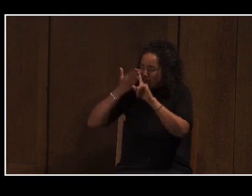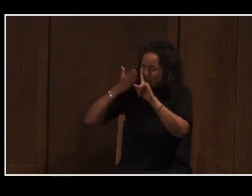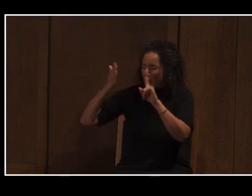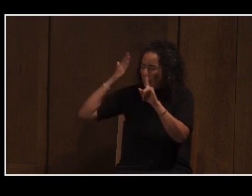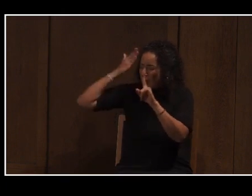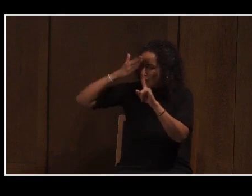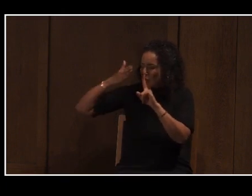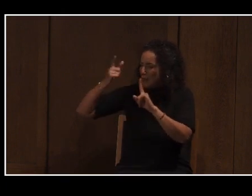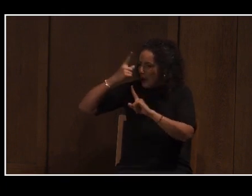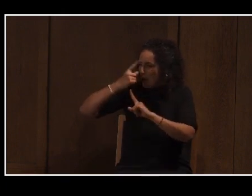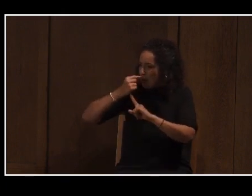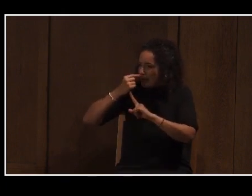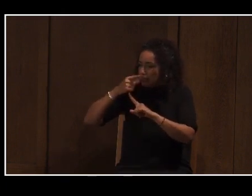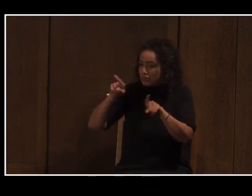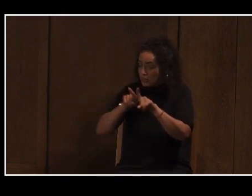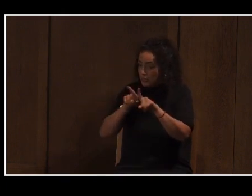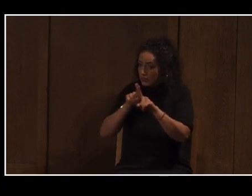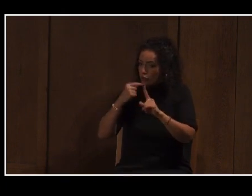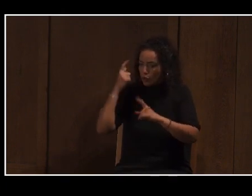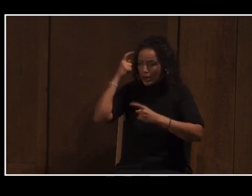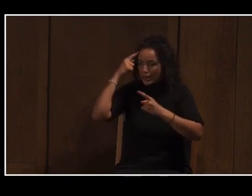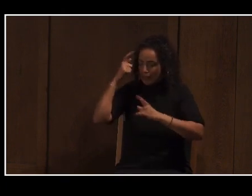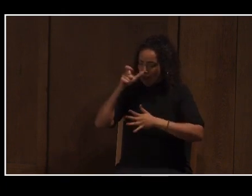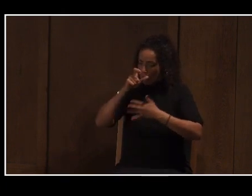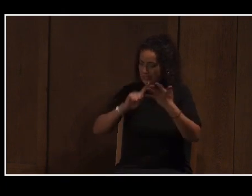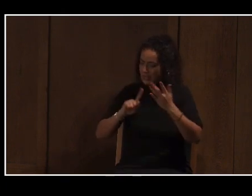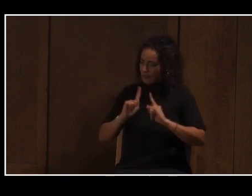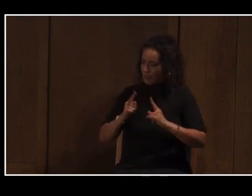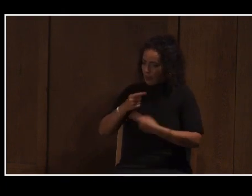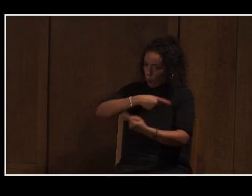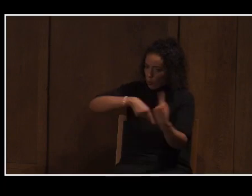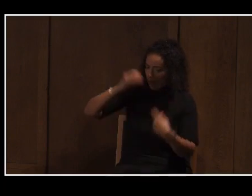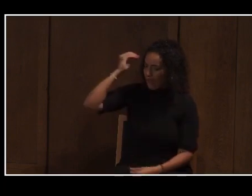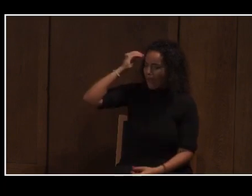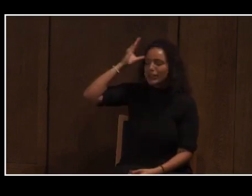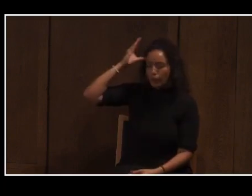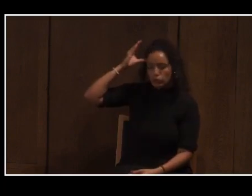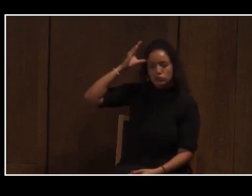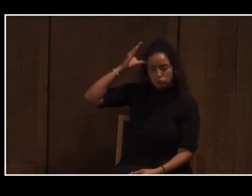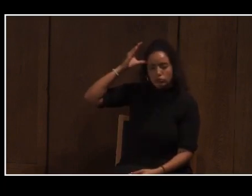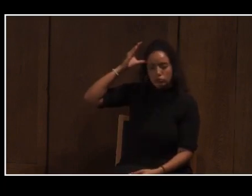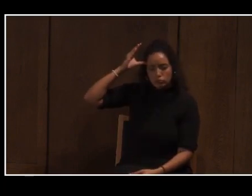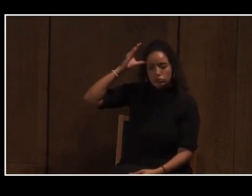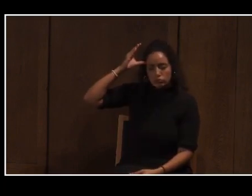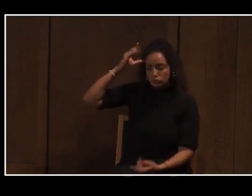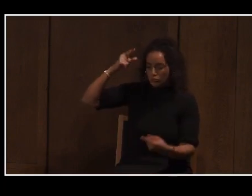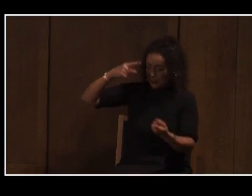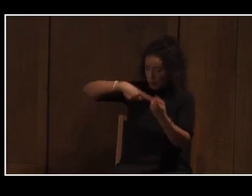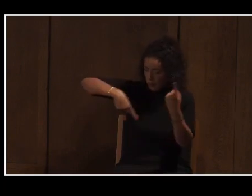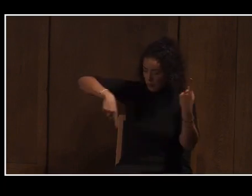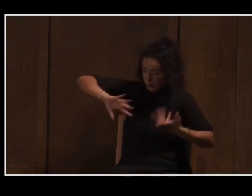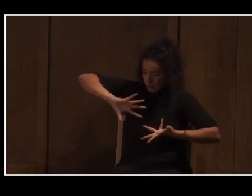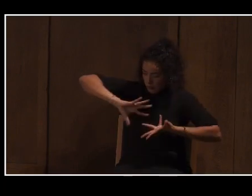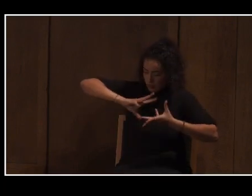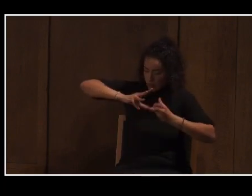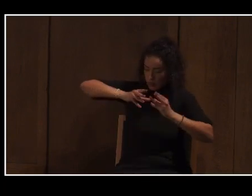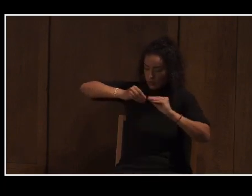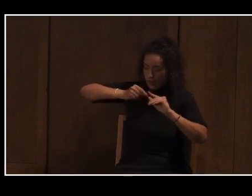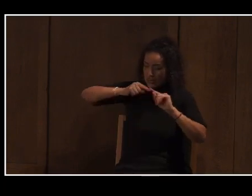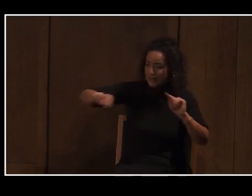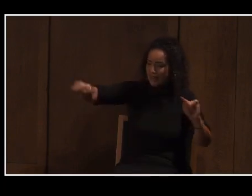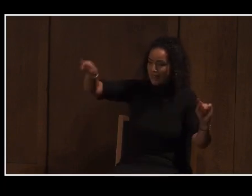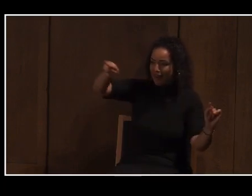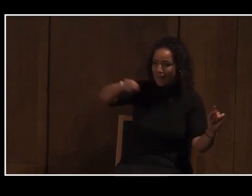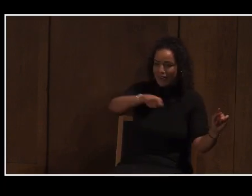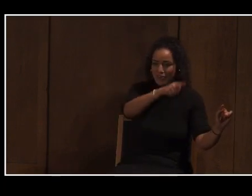that disabled people are experts in creating infinite imagination